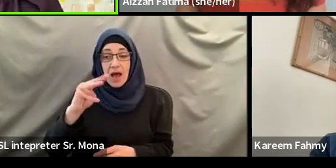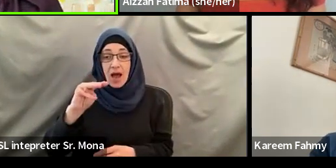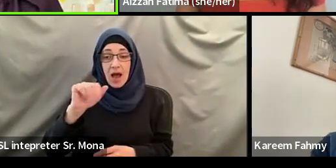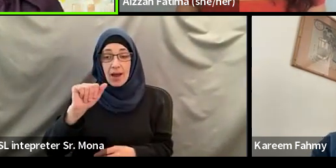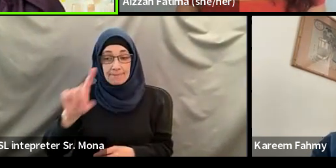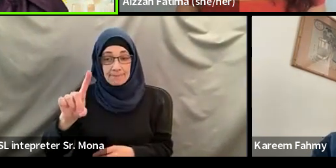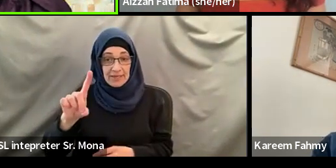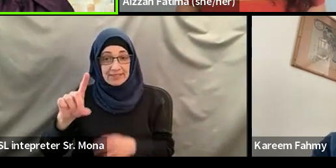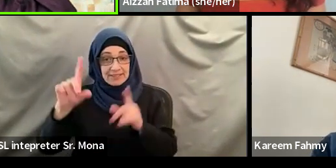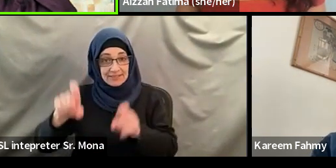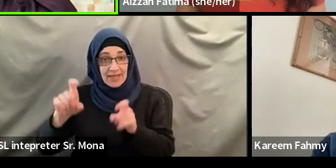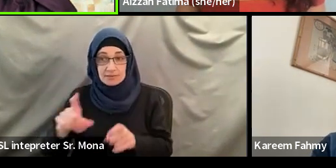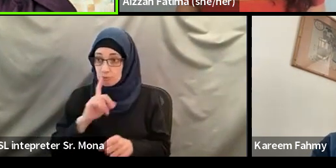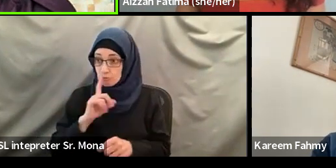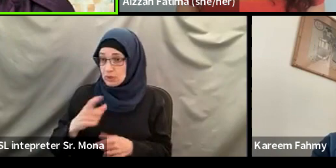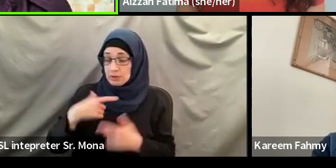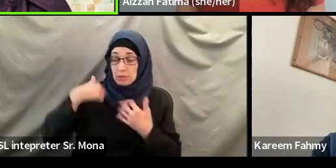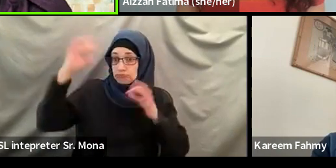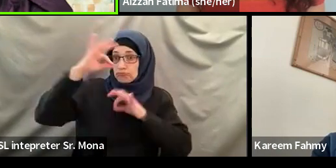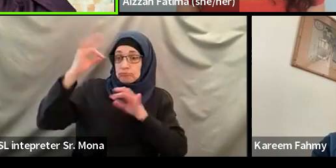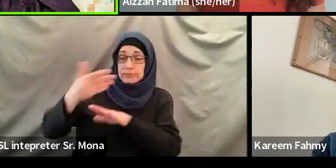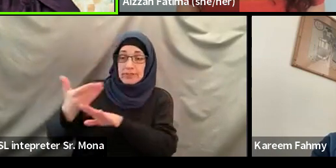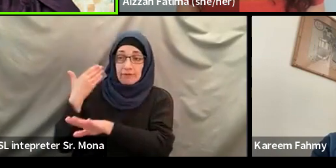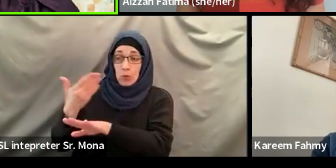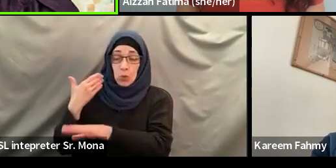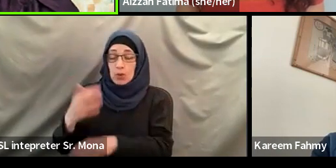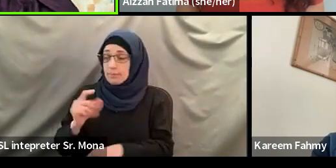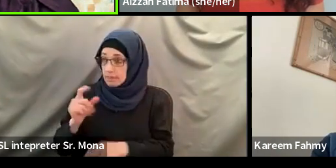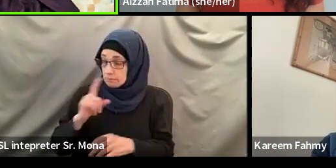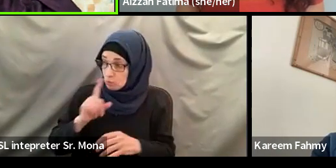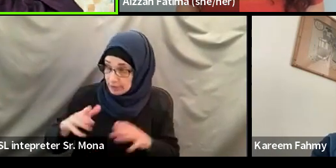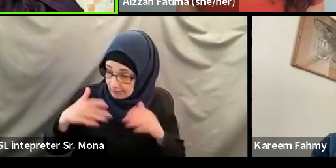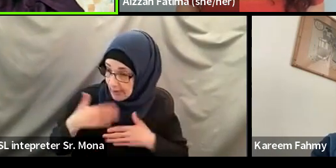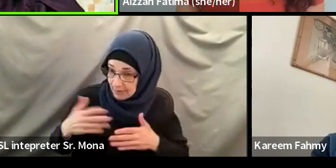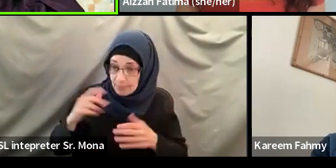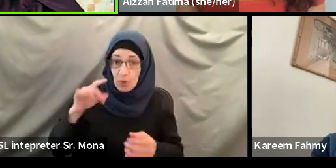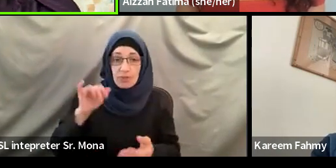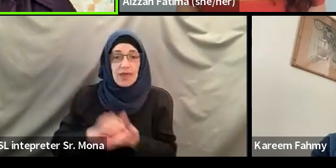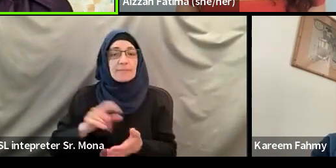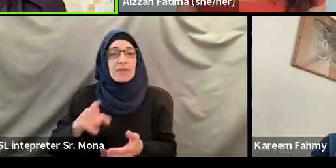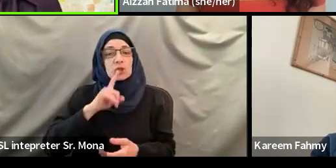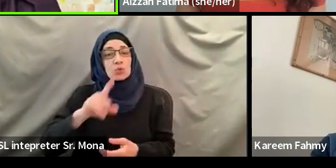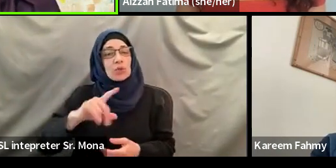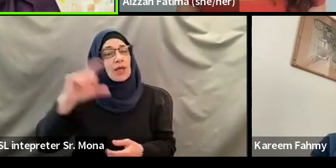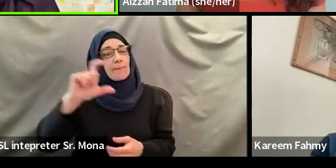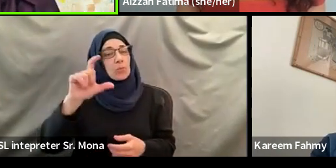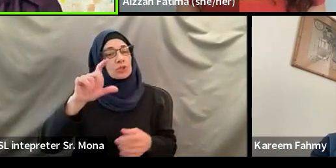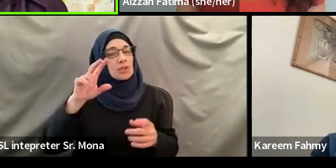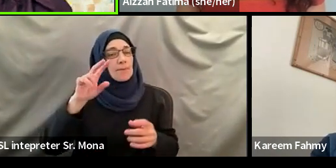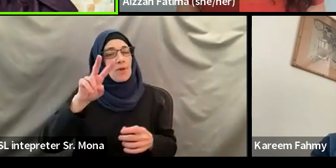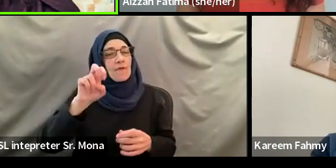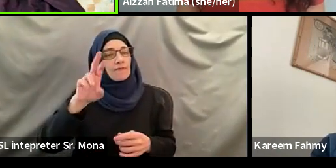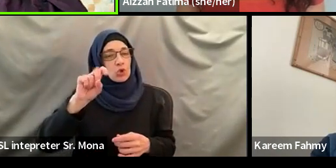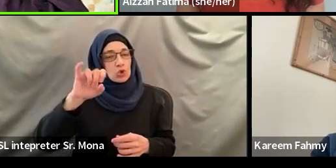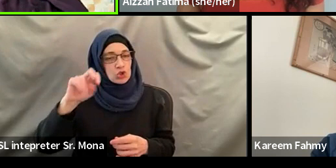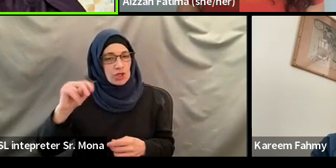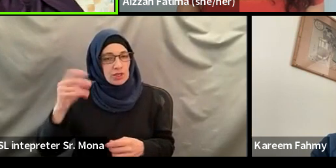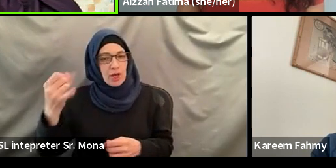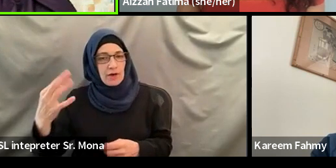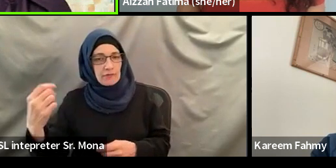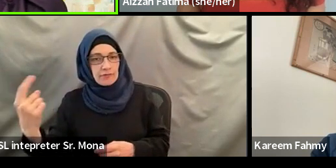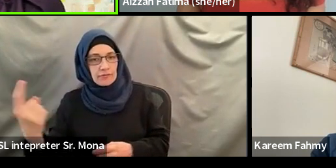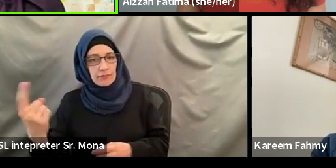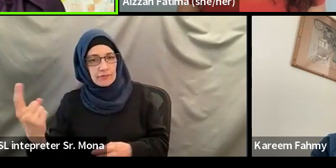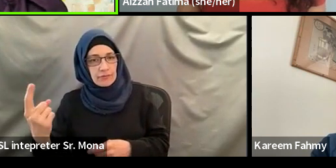know existed, and I'm so grateful to know that it does. It's essentially a Muslim version of the Bechdel test, if you're familiar with that, which is representation